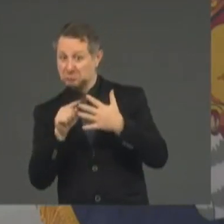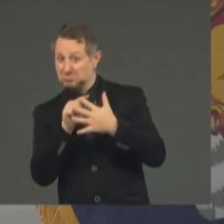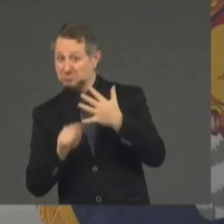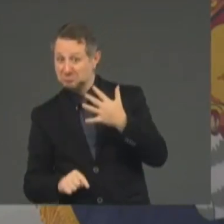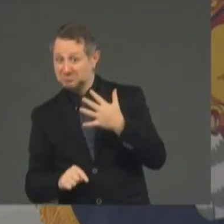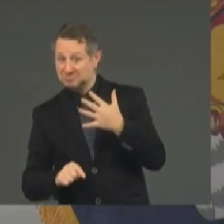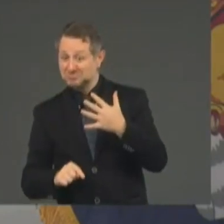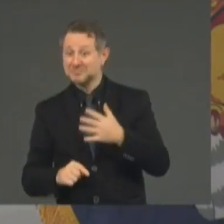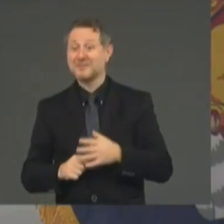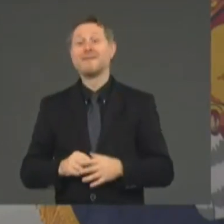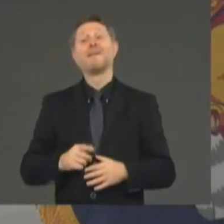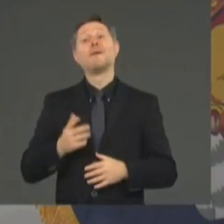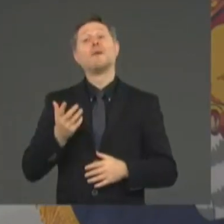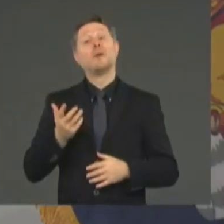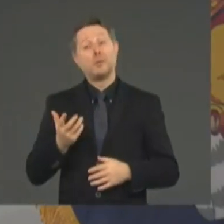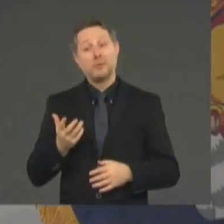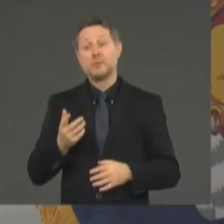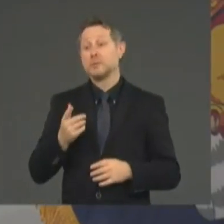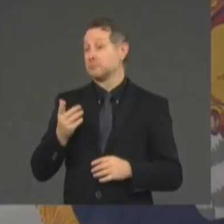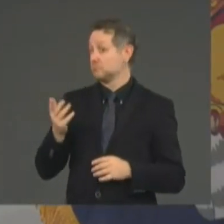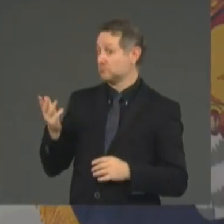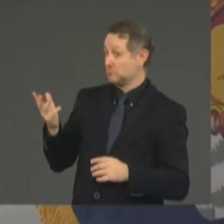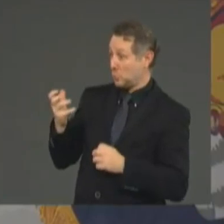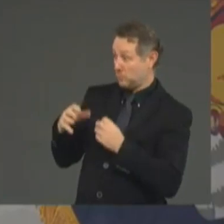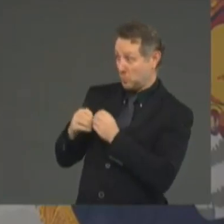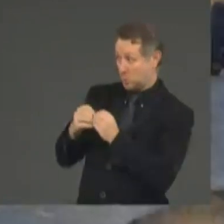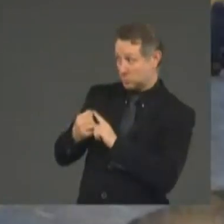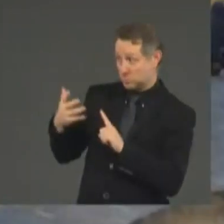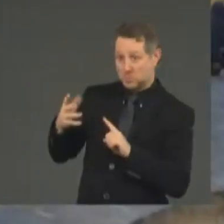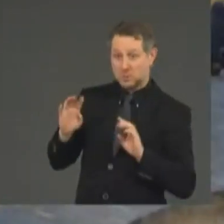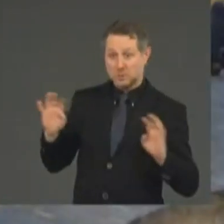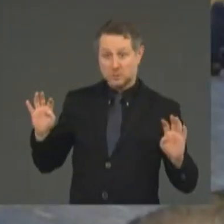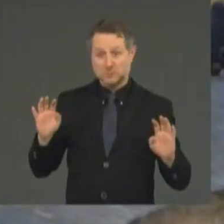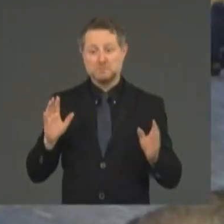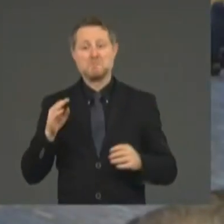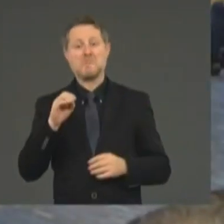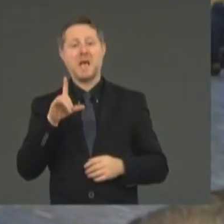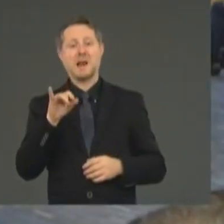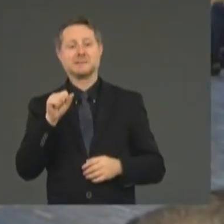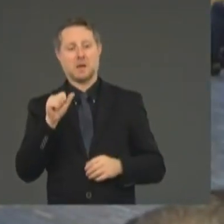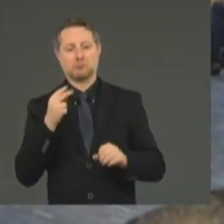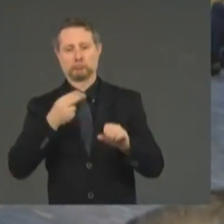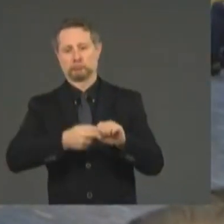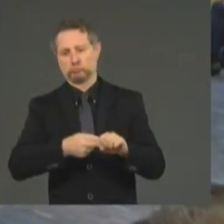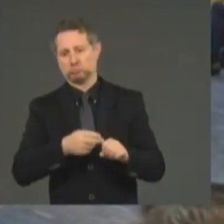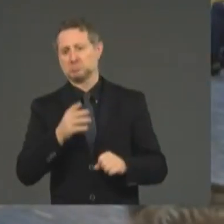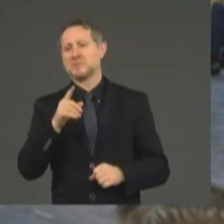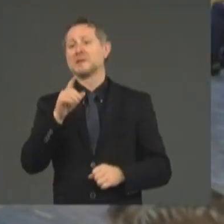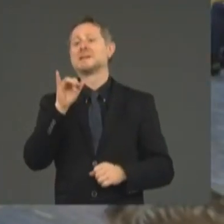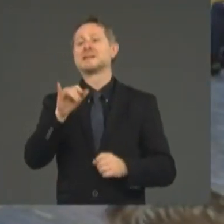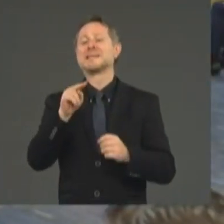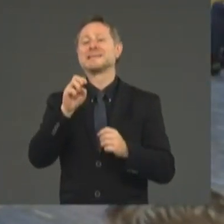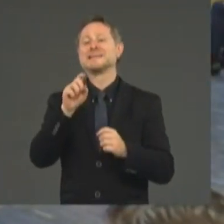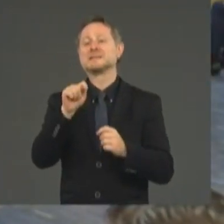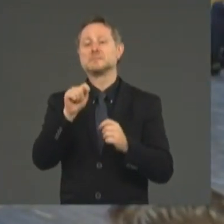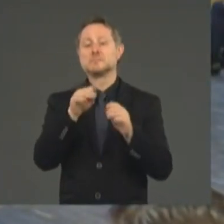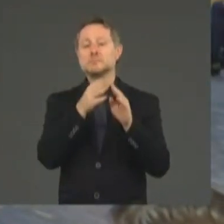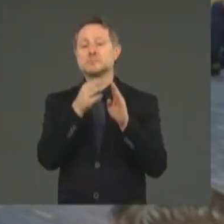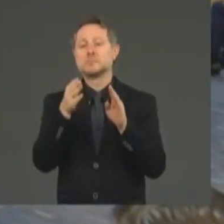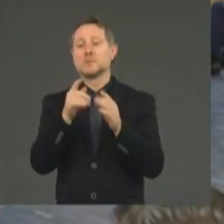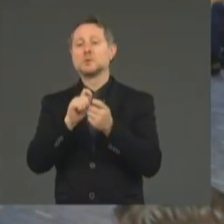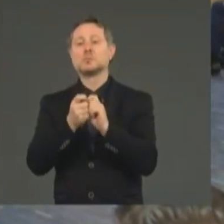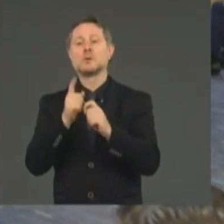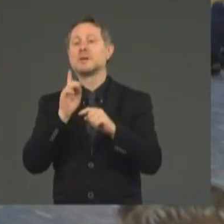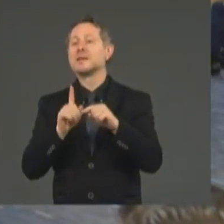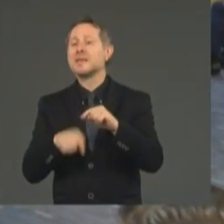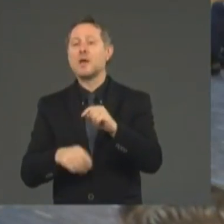from there. I don't know anything beyond that. No, that's correct. It was the net change in the daily spike in cases couldn't exceed 15